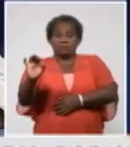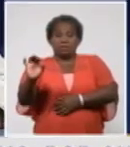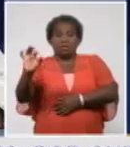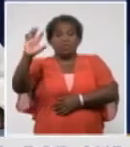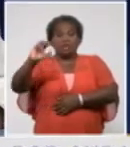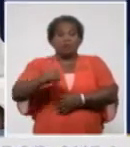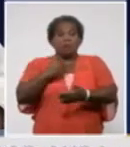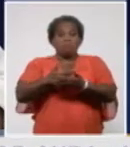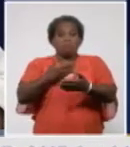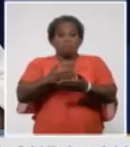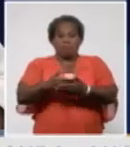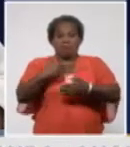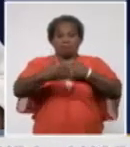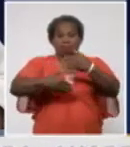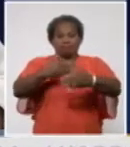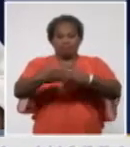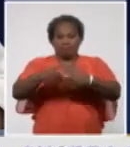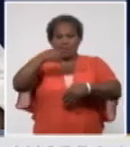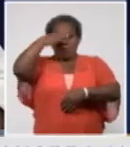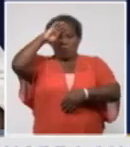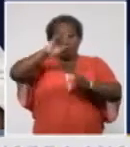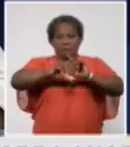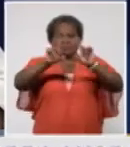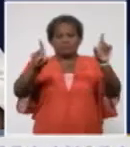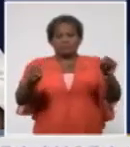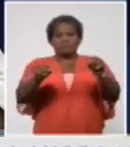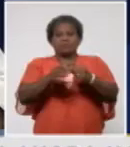74, Havana the most, with